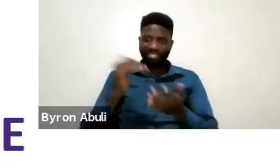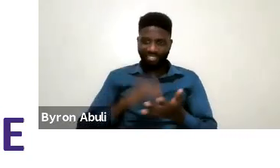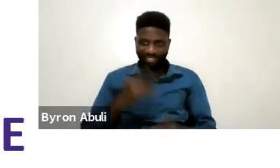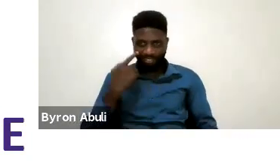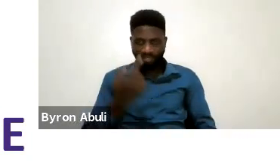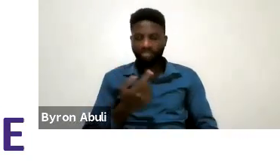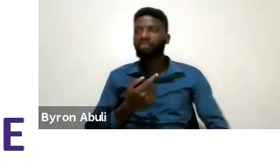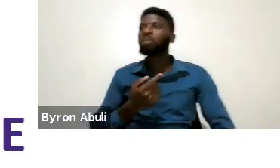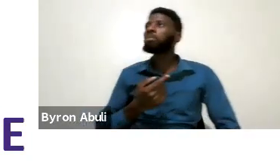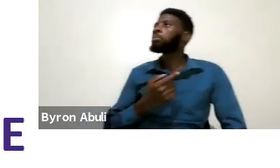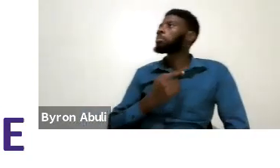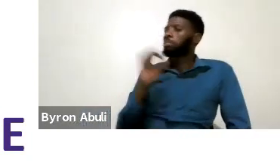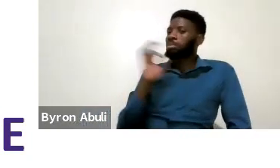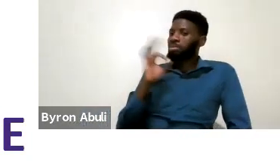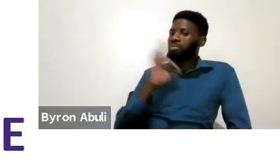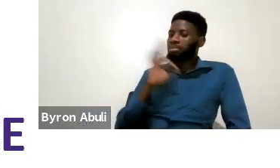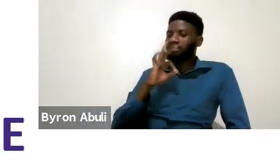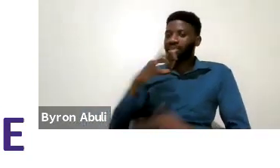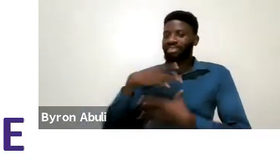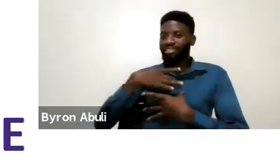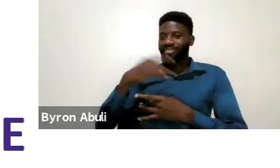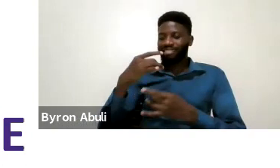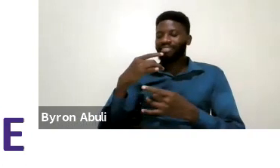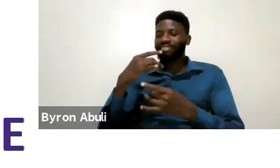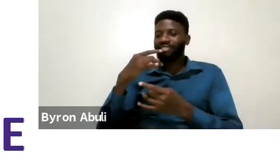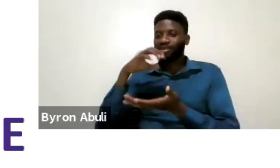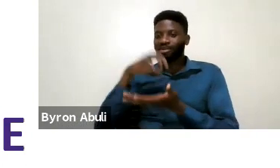That's a very interesting situation, but don't be going to those showrooms.